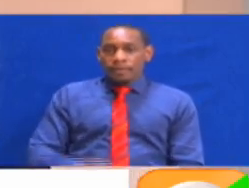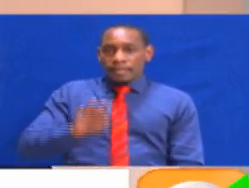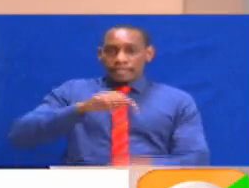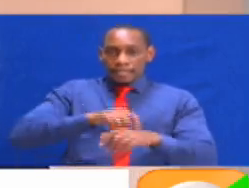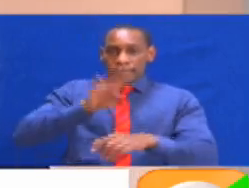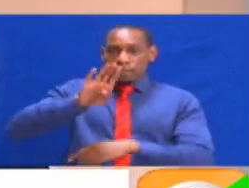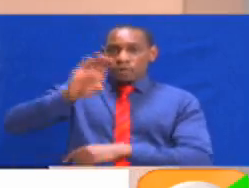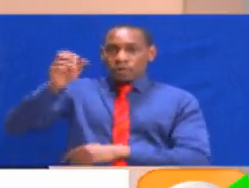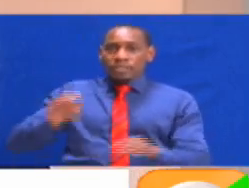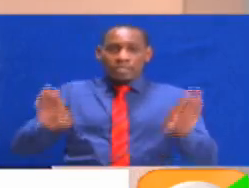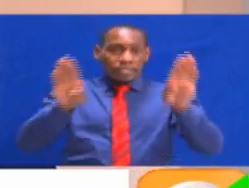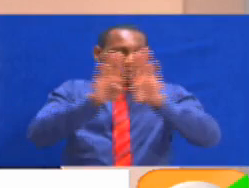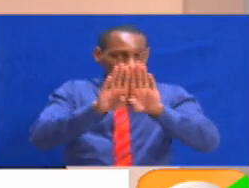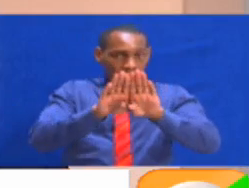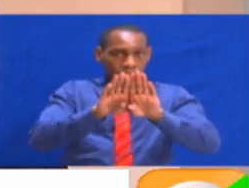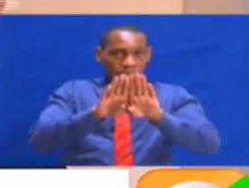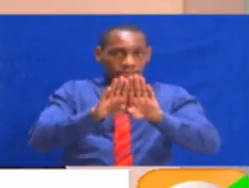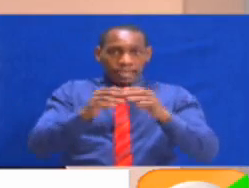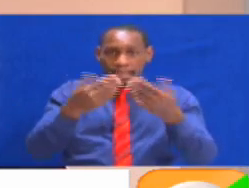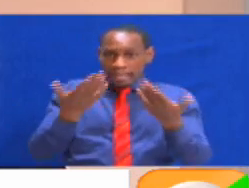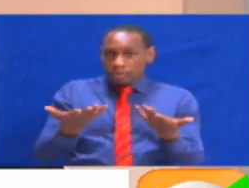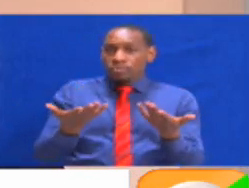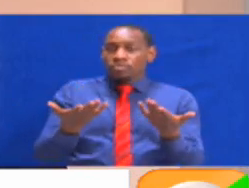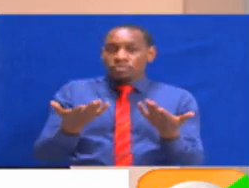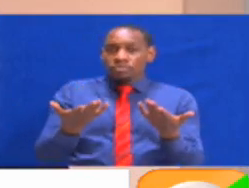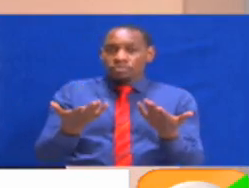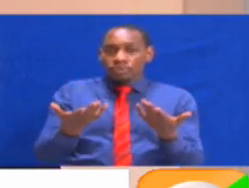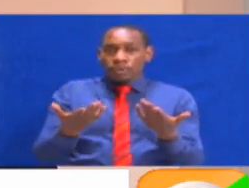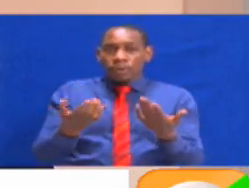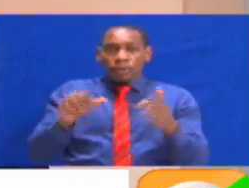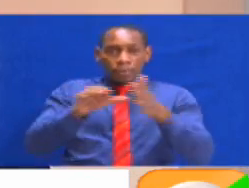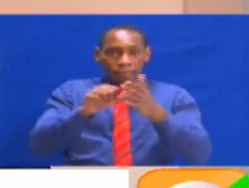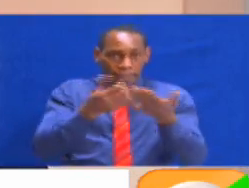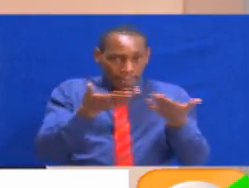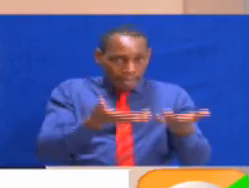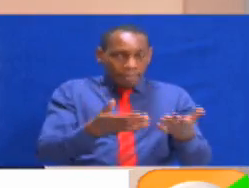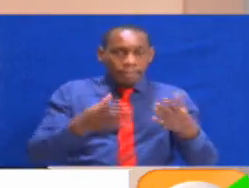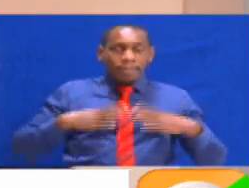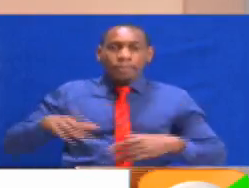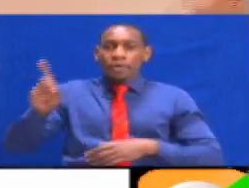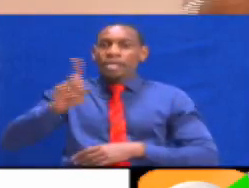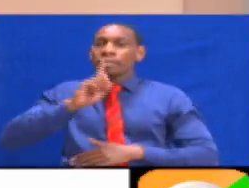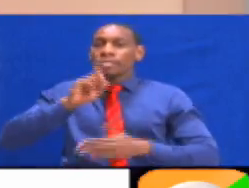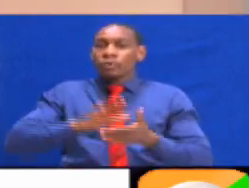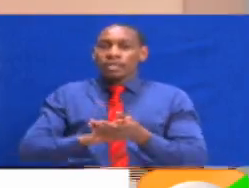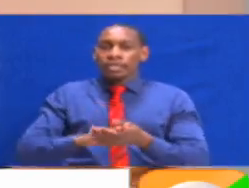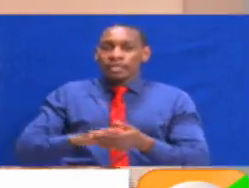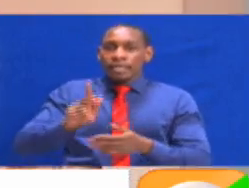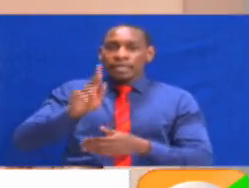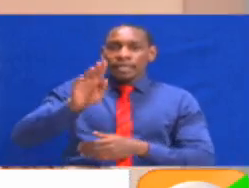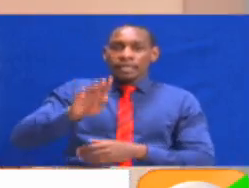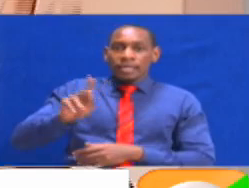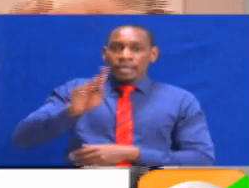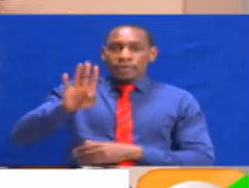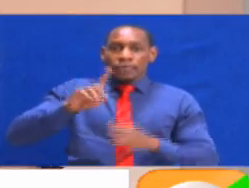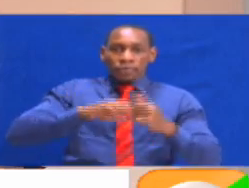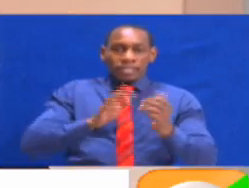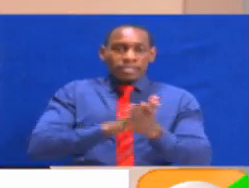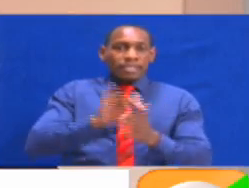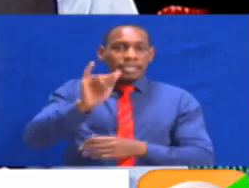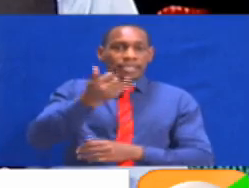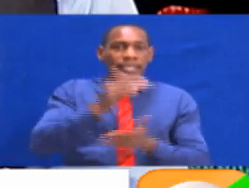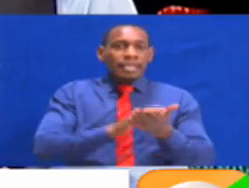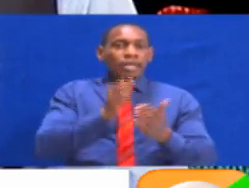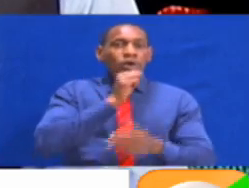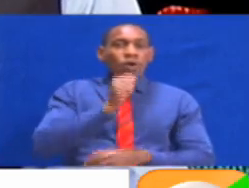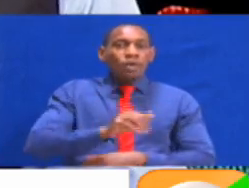were closed up, so to say, it now started internally. Now you hear people in Nairobi say, this is a Kawangware, Eastleigh, Old Town